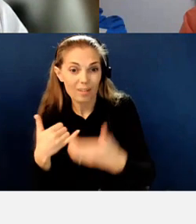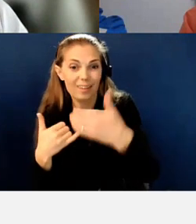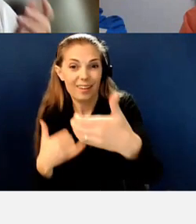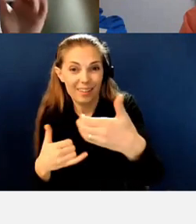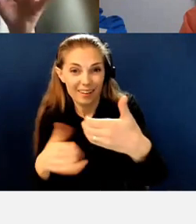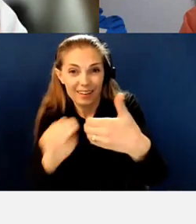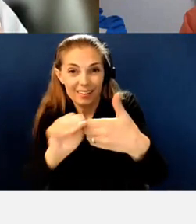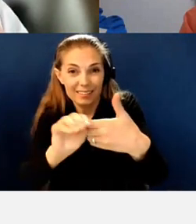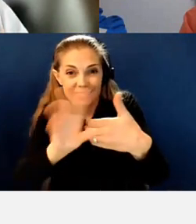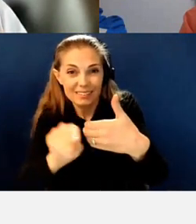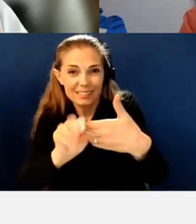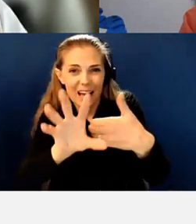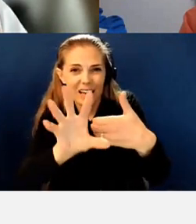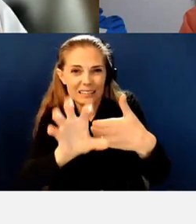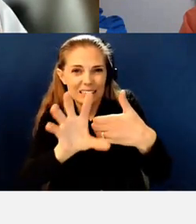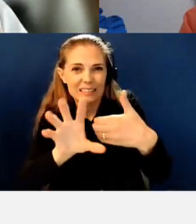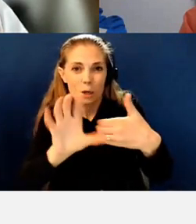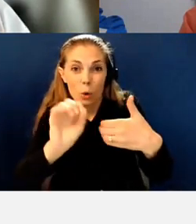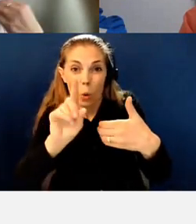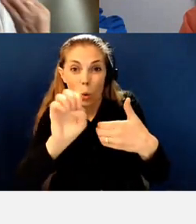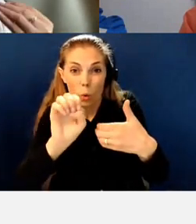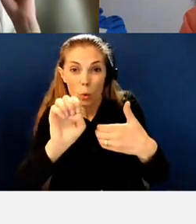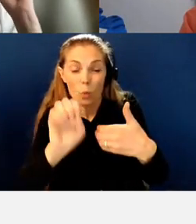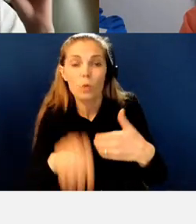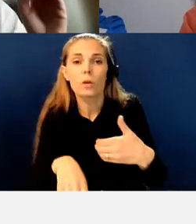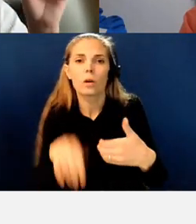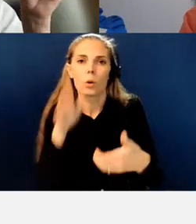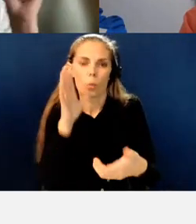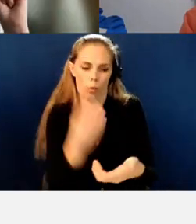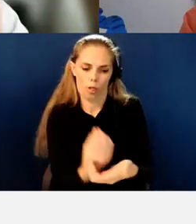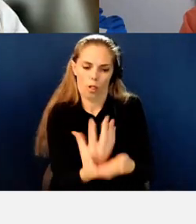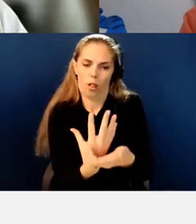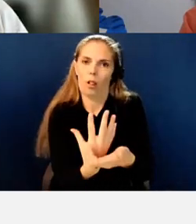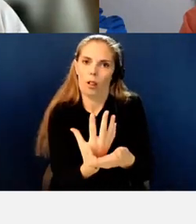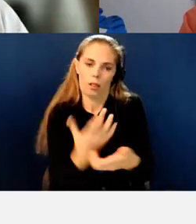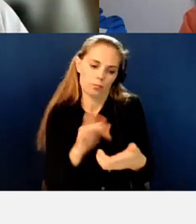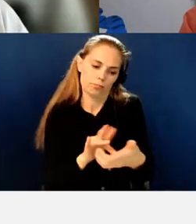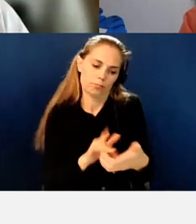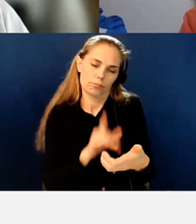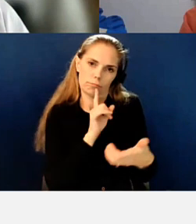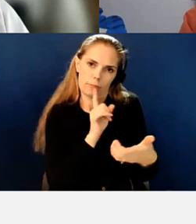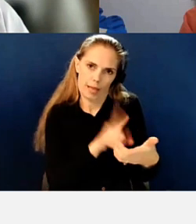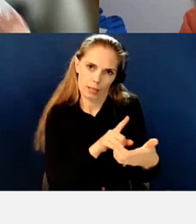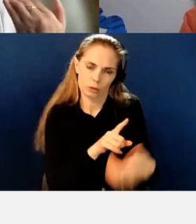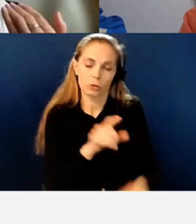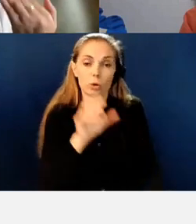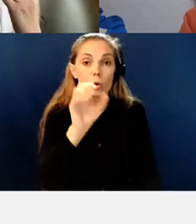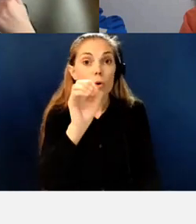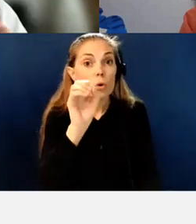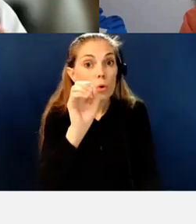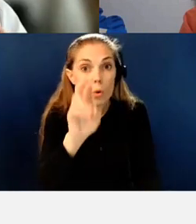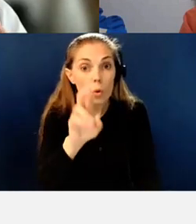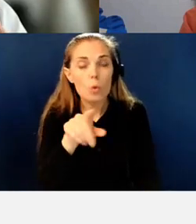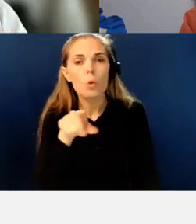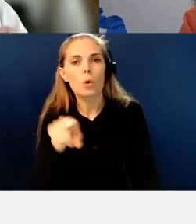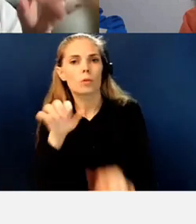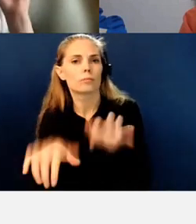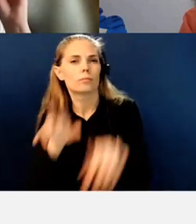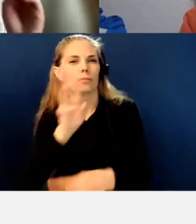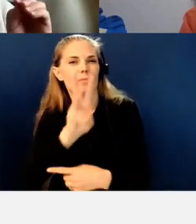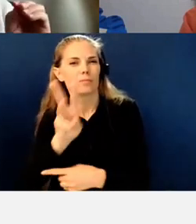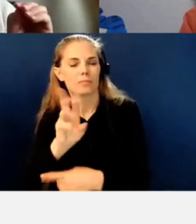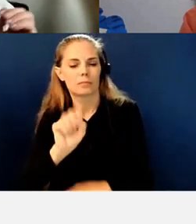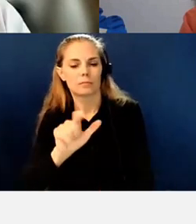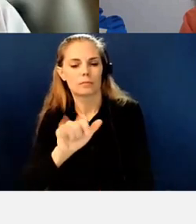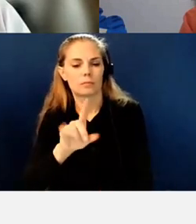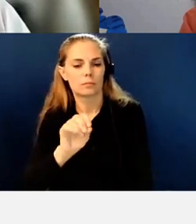to the question and you can answer on your phone. Or you can put slido.com link into your browser,